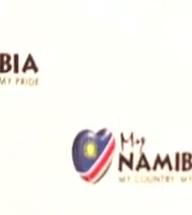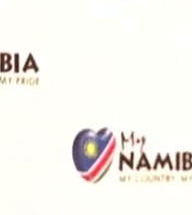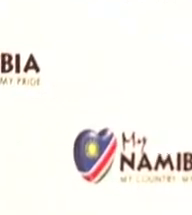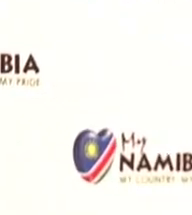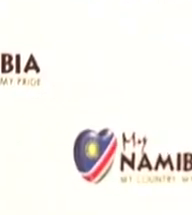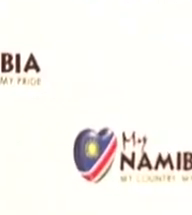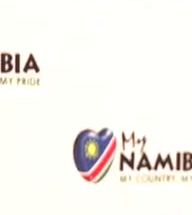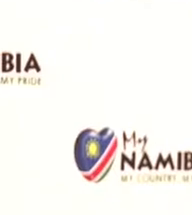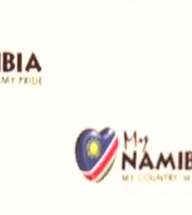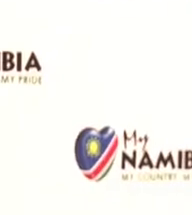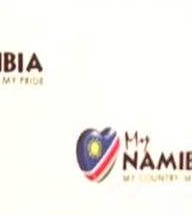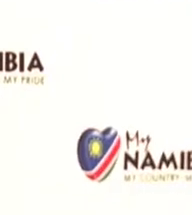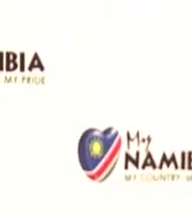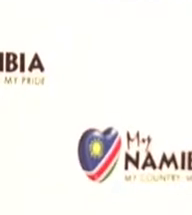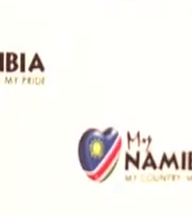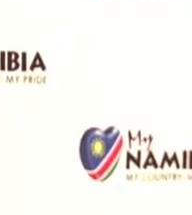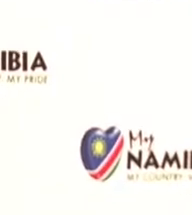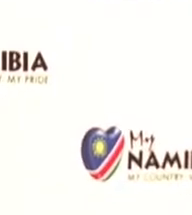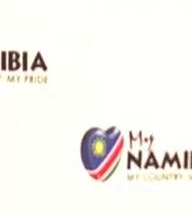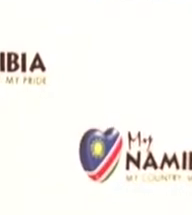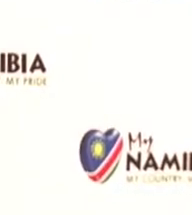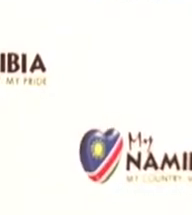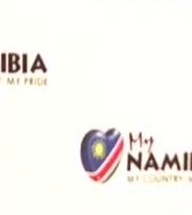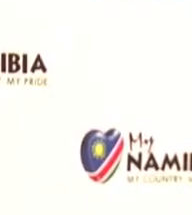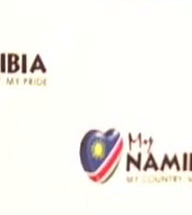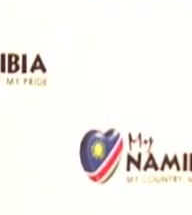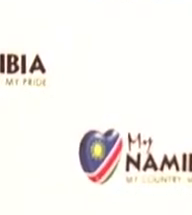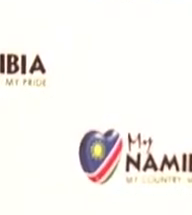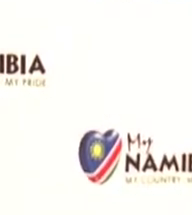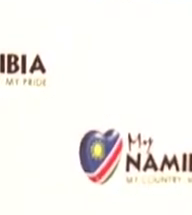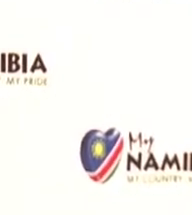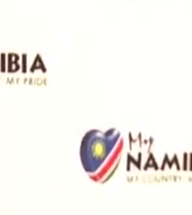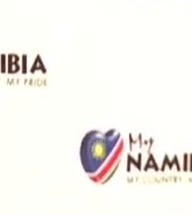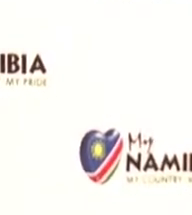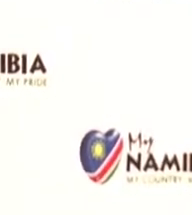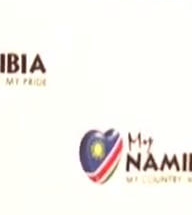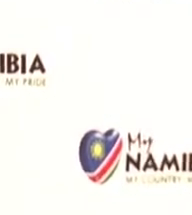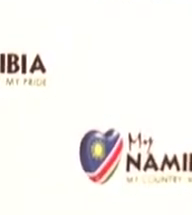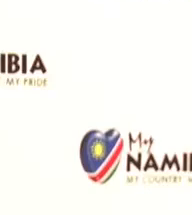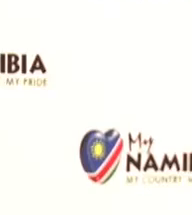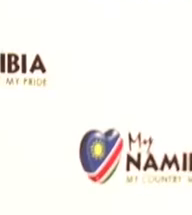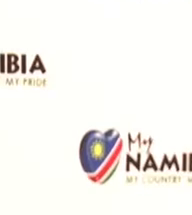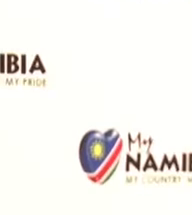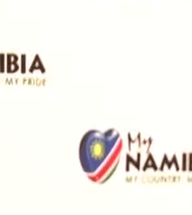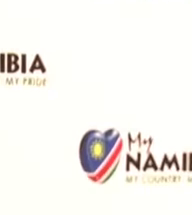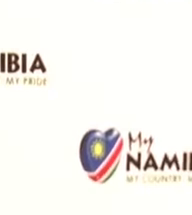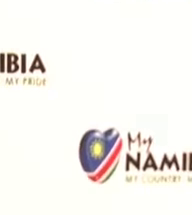not only encouraged to volunteer, just maybe if you can, go have a look, ask where can you help.